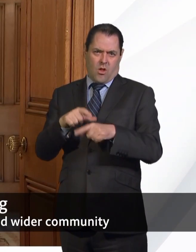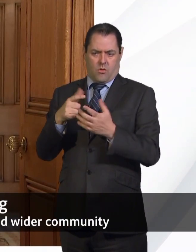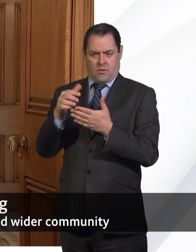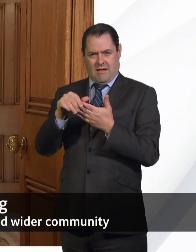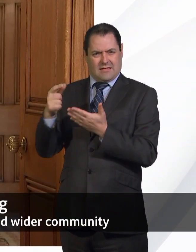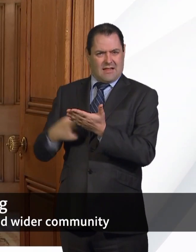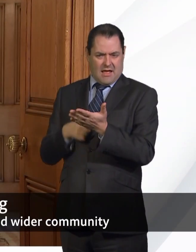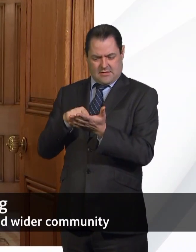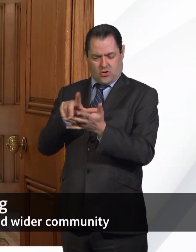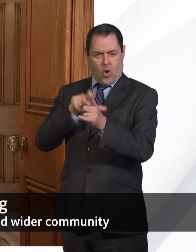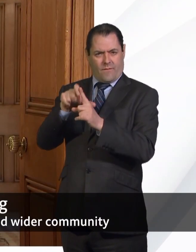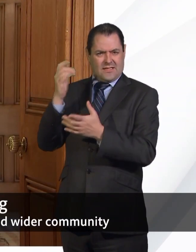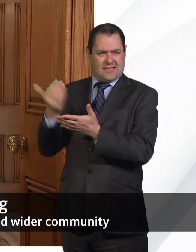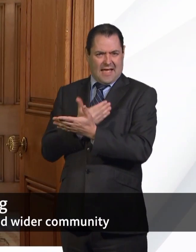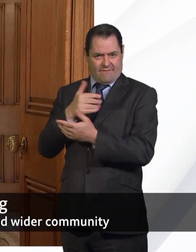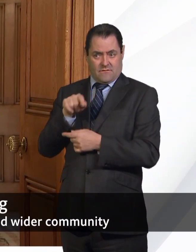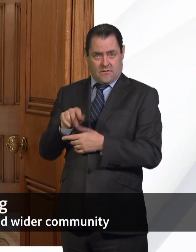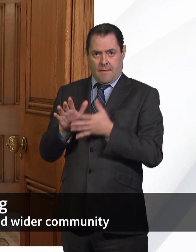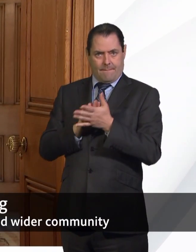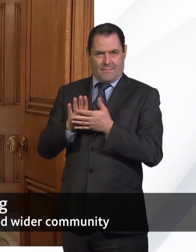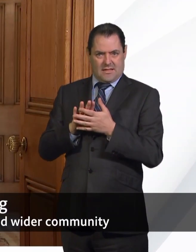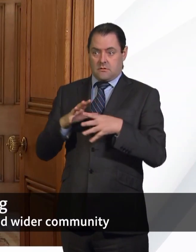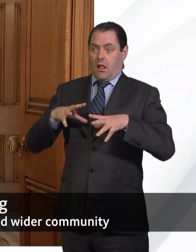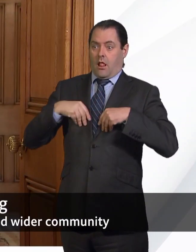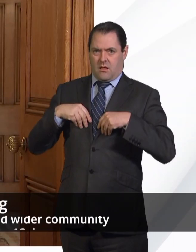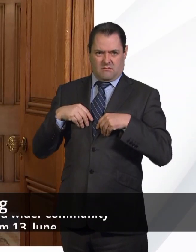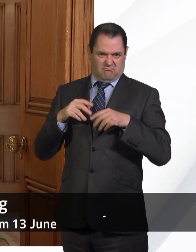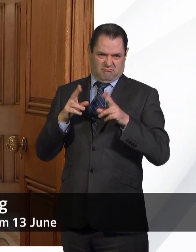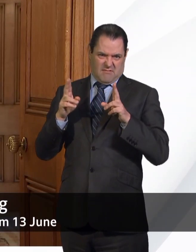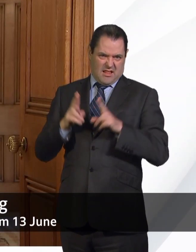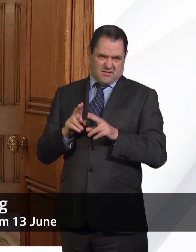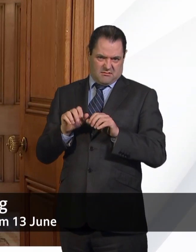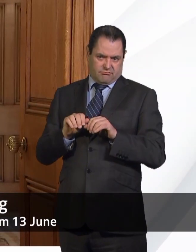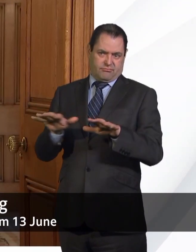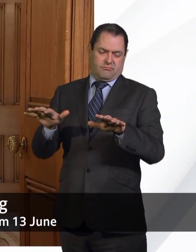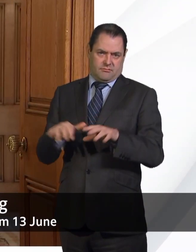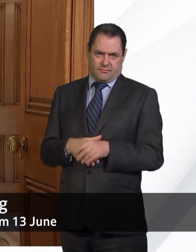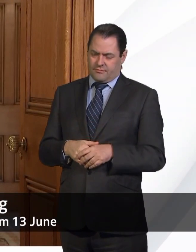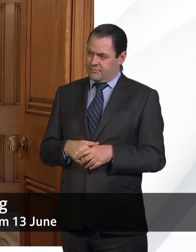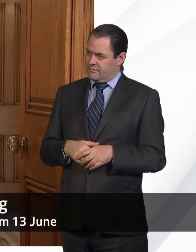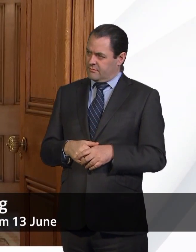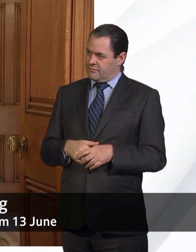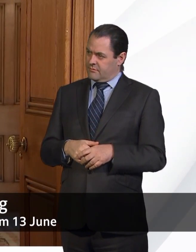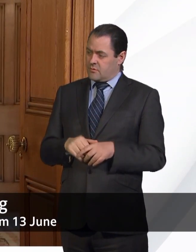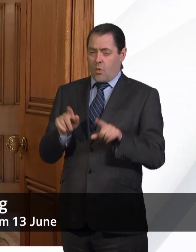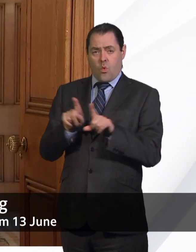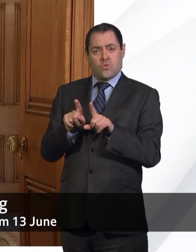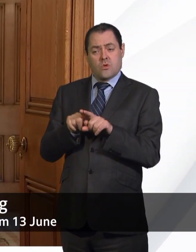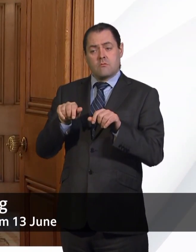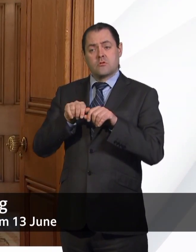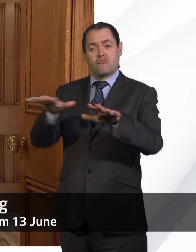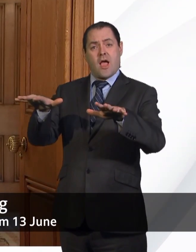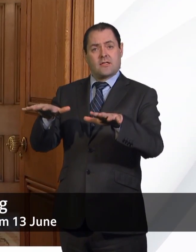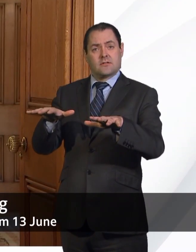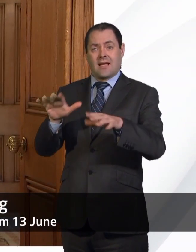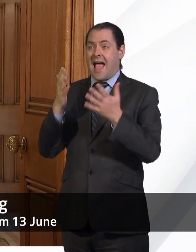guidelines, then the virus is less likely to spread. And crucially, we know that transmission of the virus is far